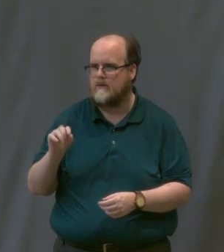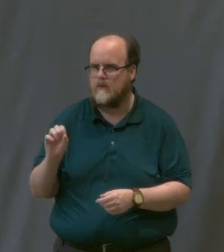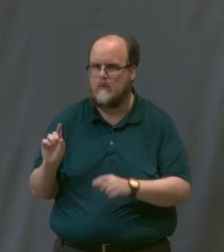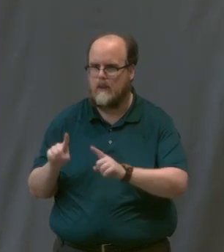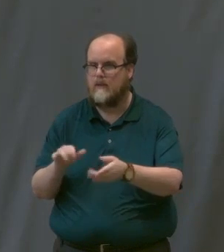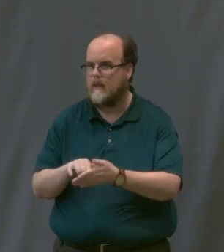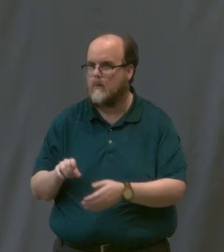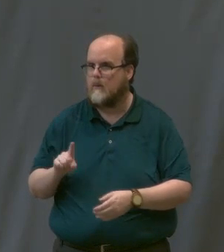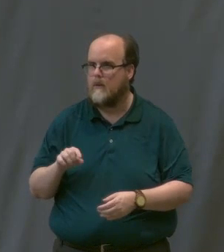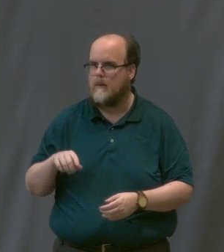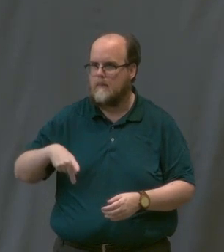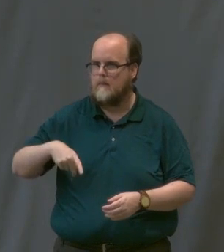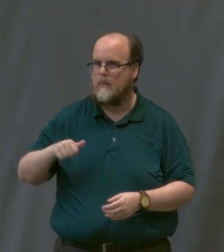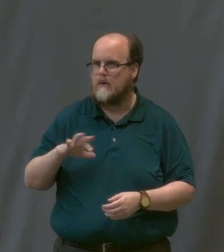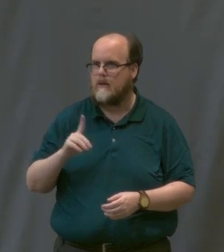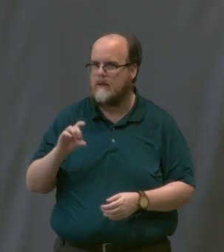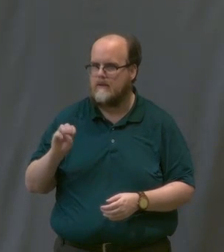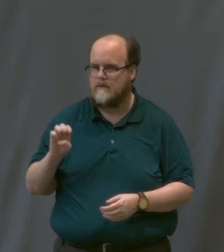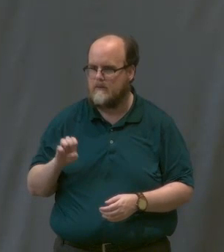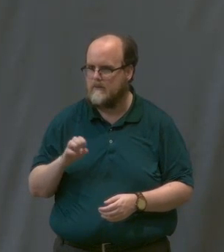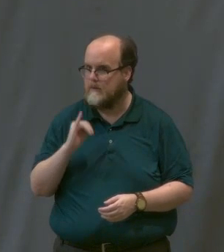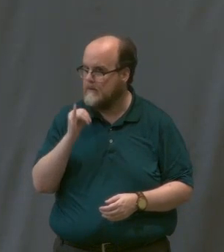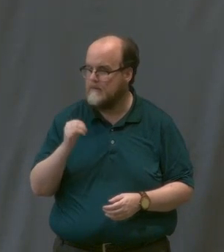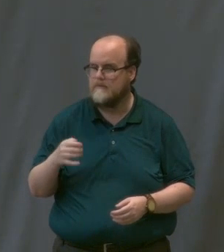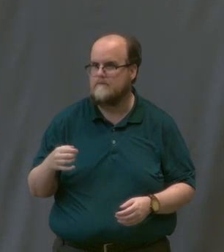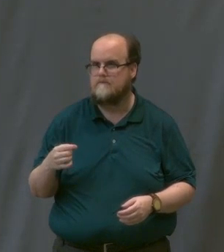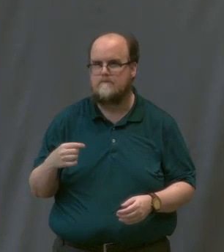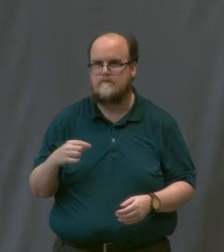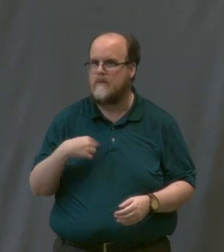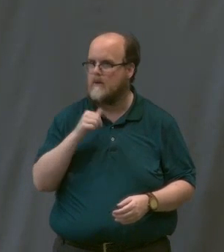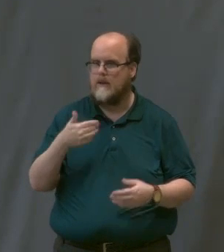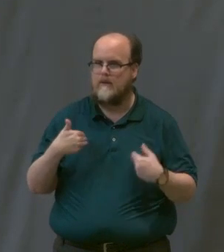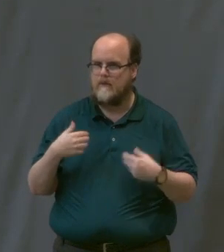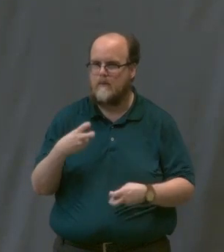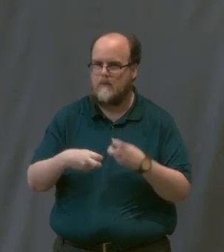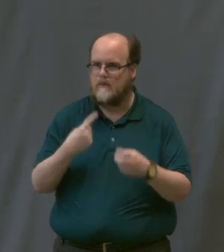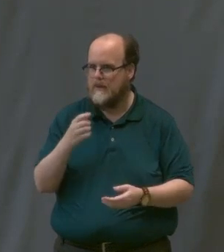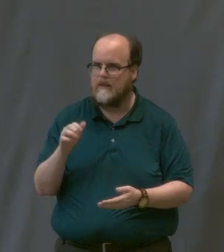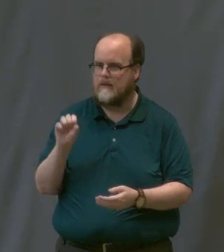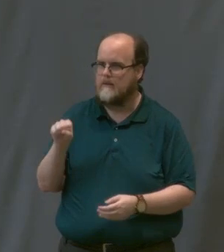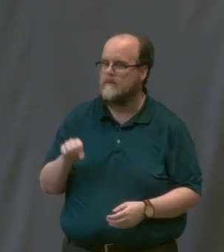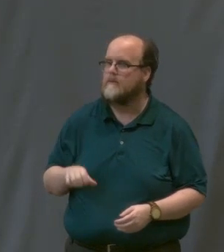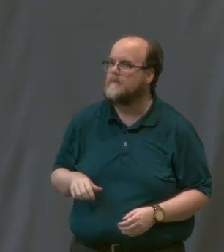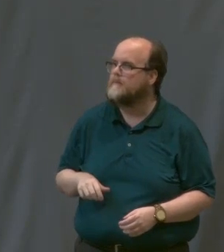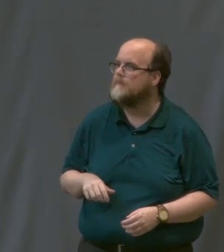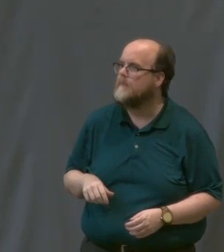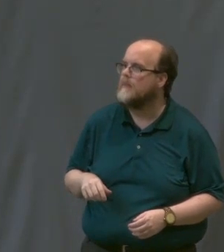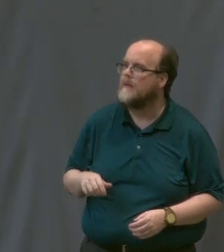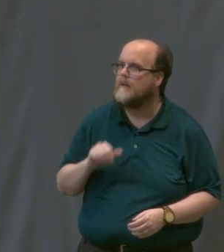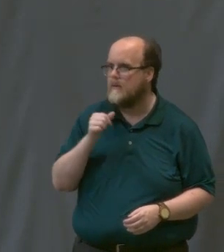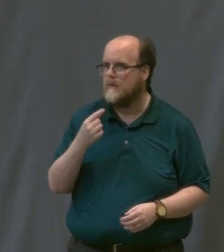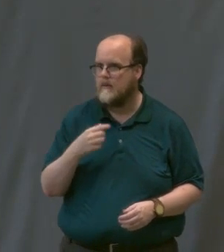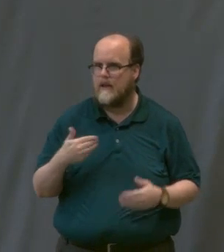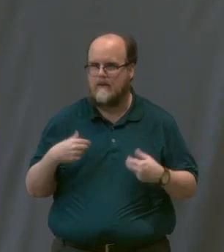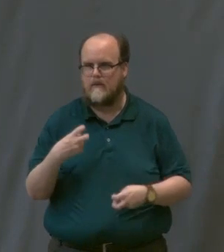where paradise is? I have no problem with someone saying that it is. I don't have a problem with